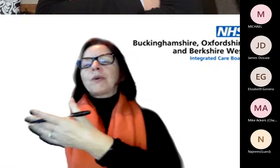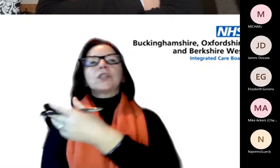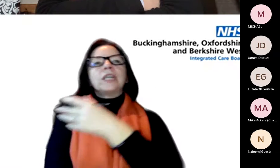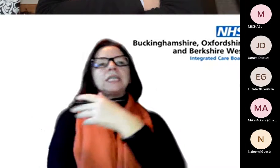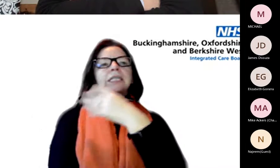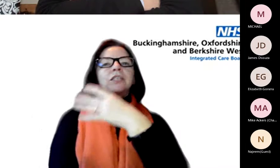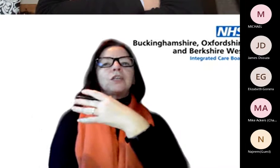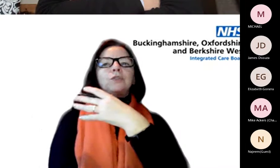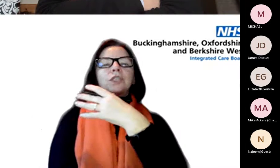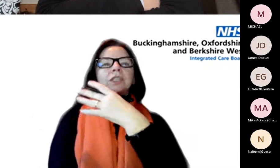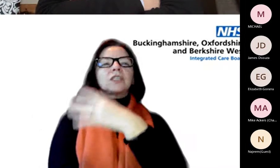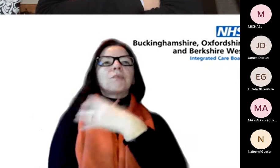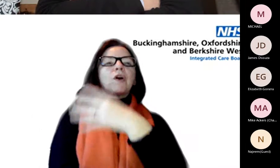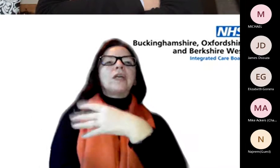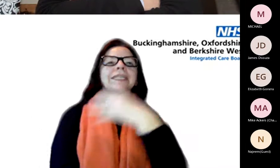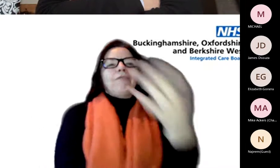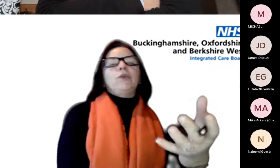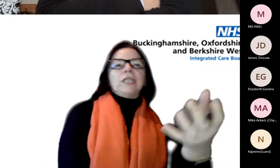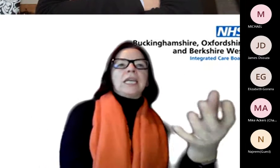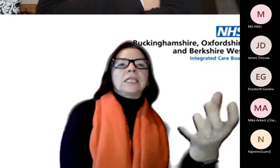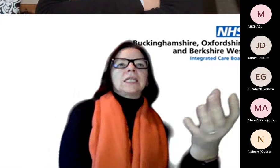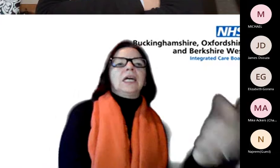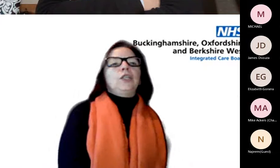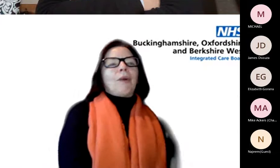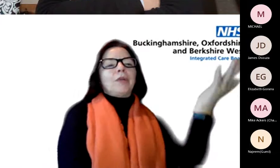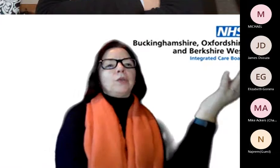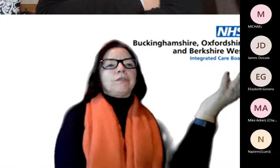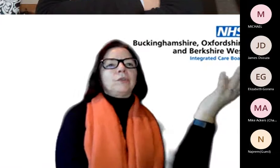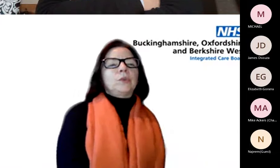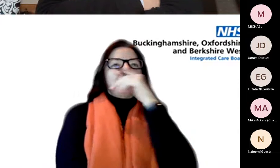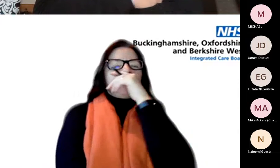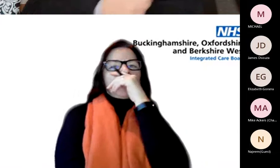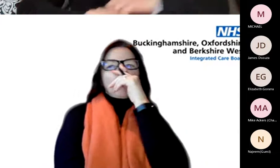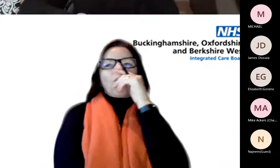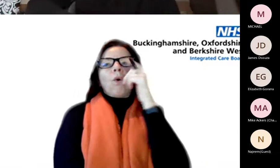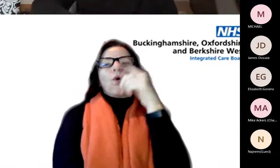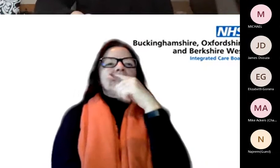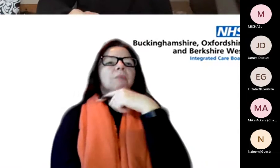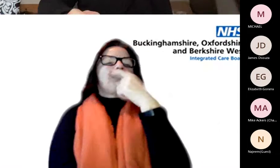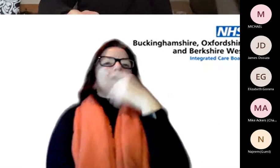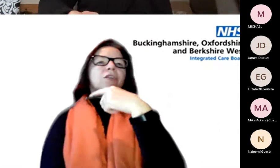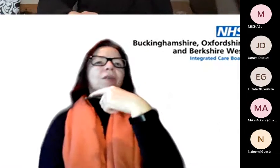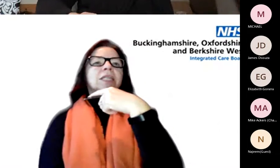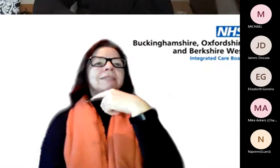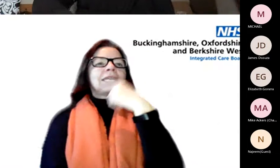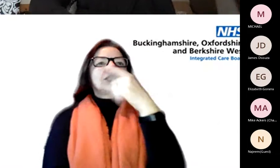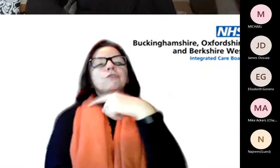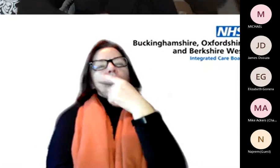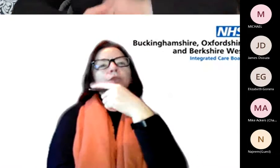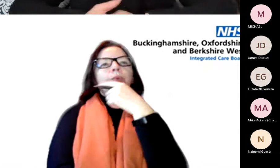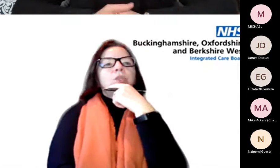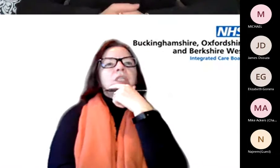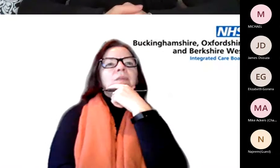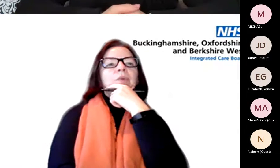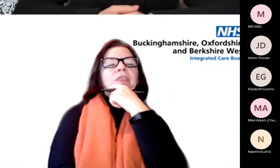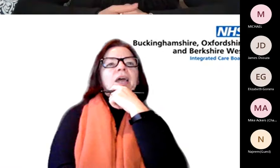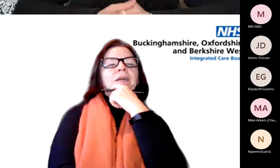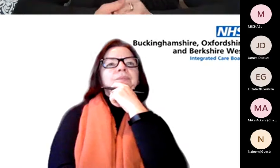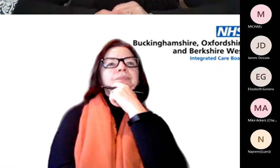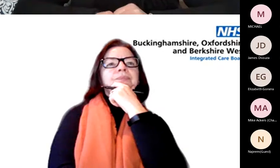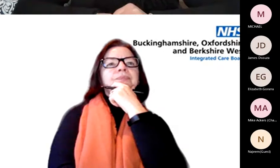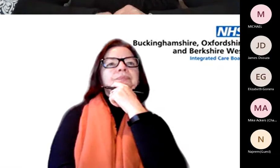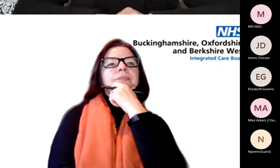wondering if the question is, so does the provider give you the data and you upload it for them, or is the provider adding the data and you're supporting